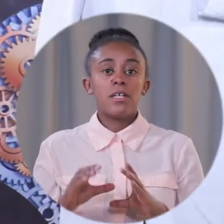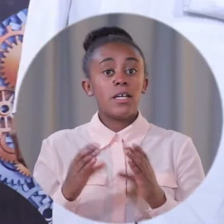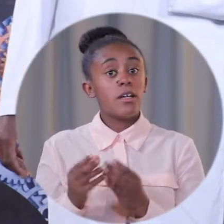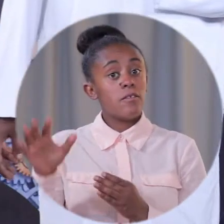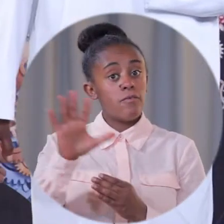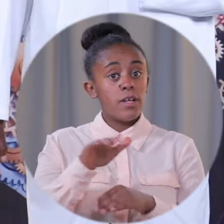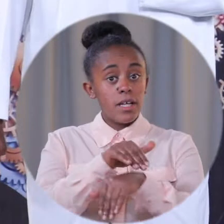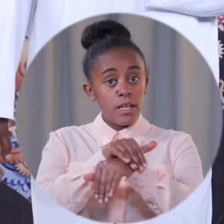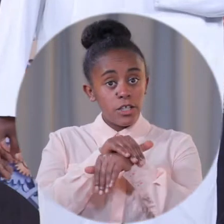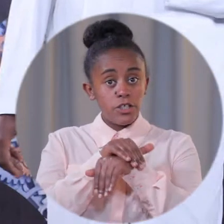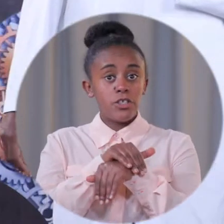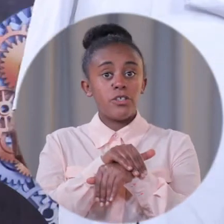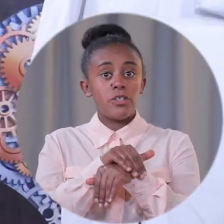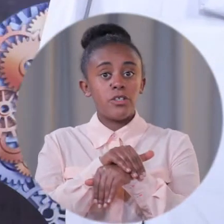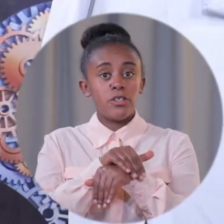5 English